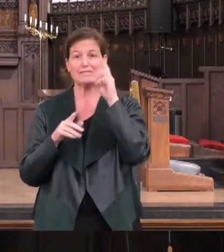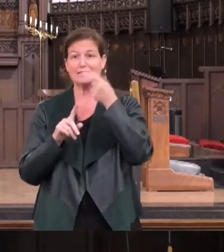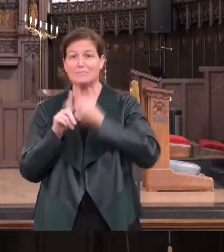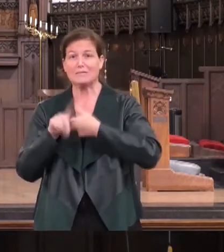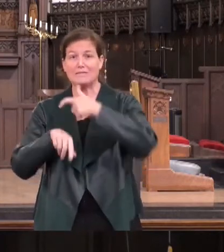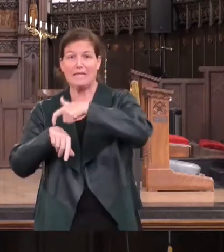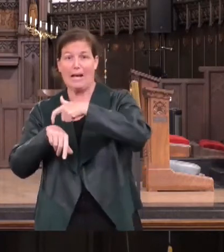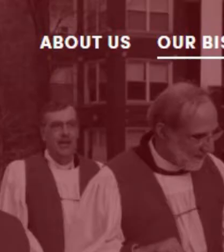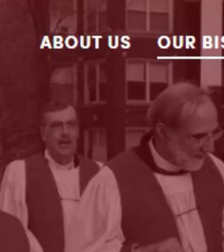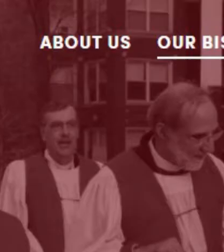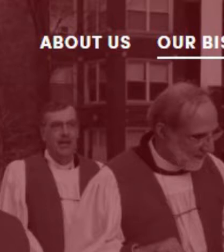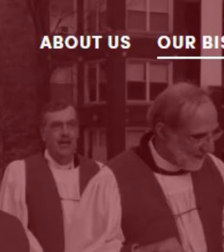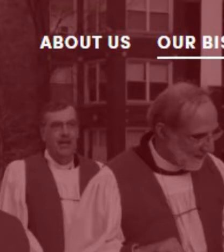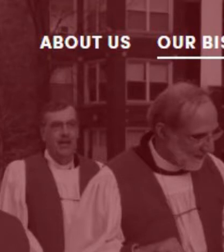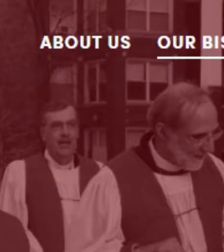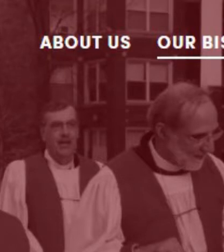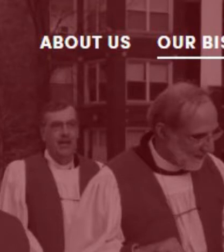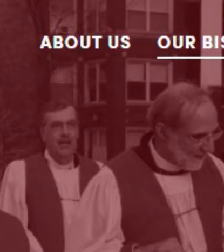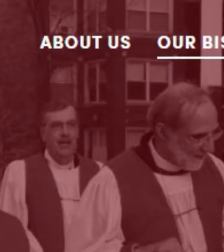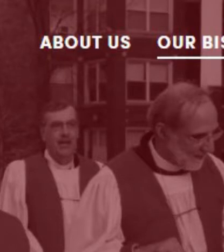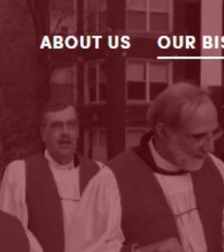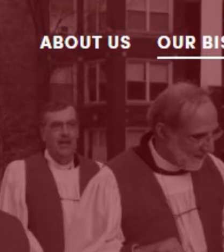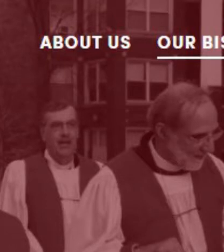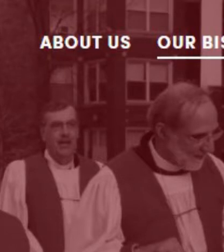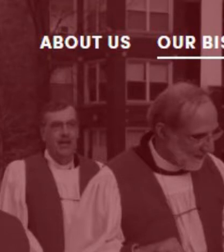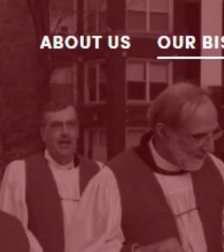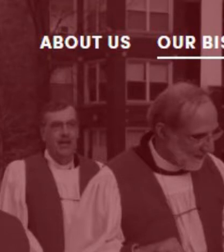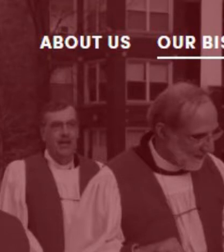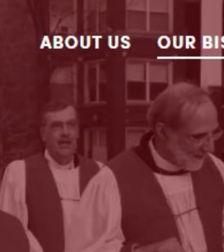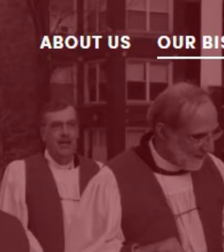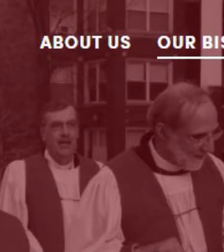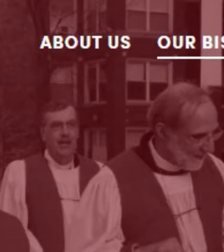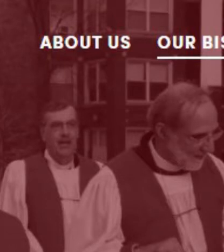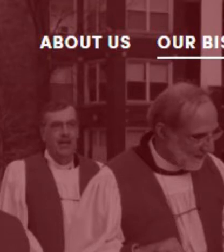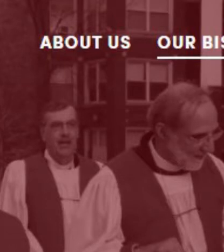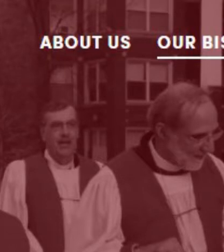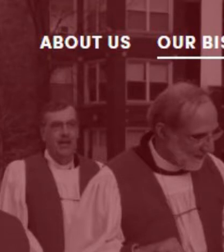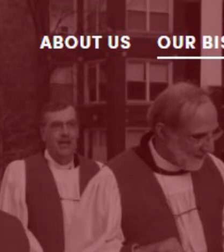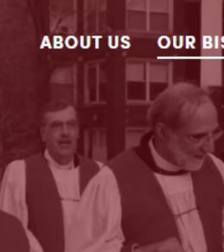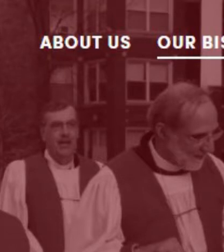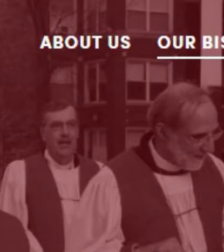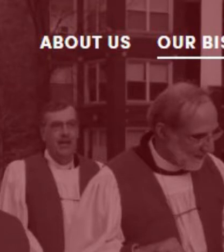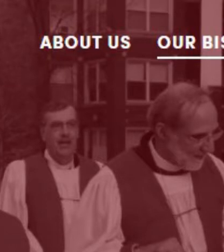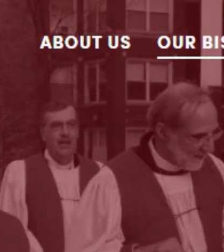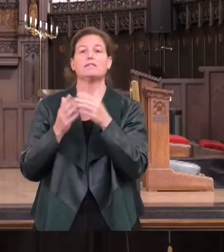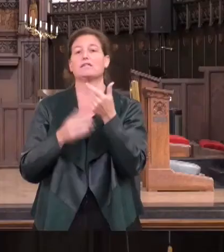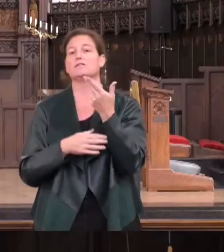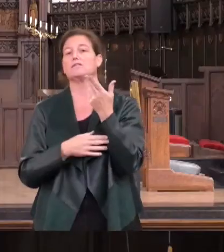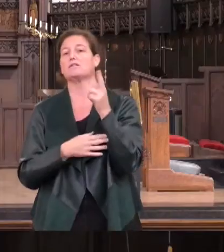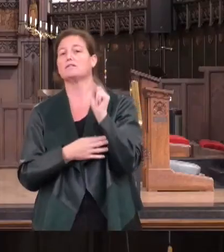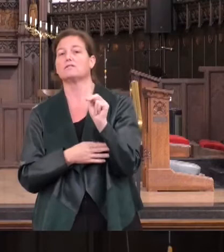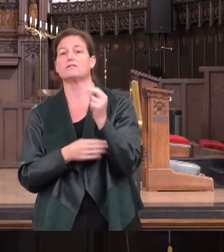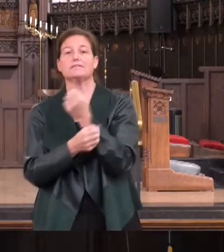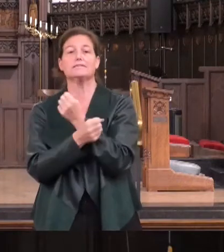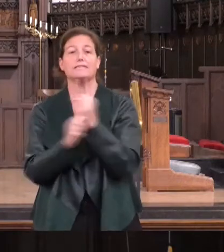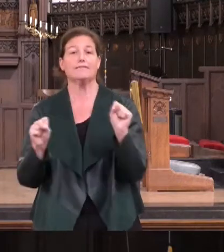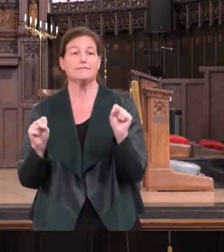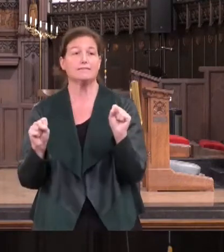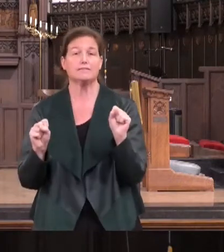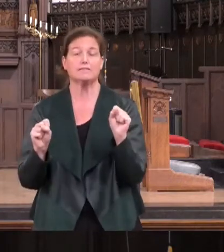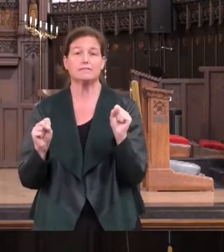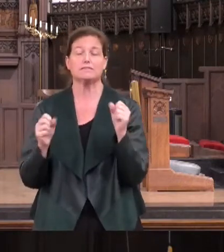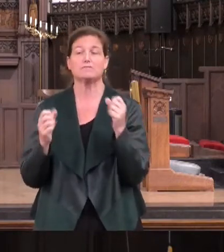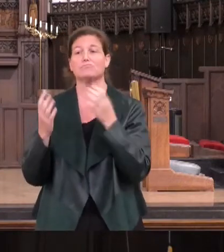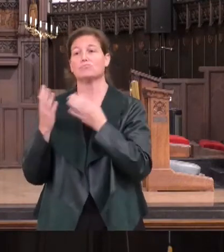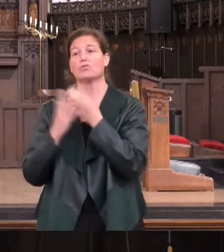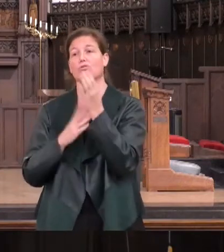kept. Bishops United Against Gun Violence continue to work diligently for gun safety, for gun safety through